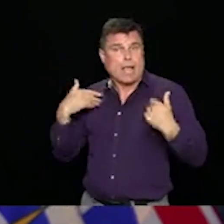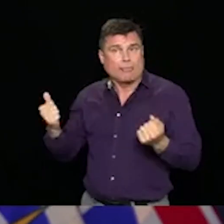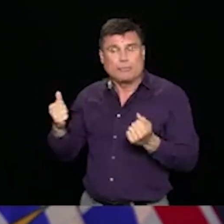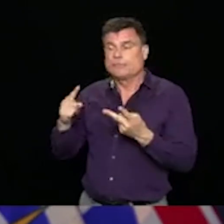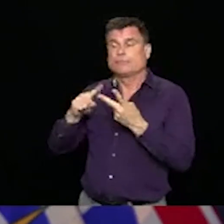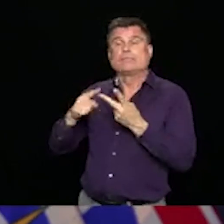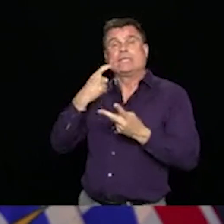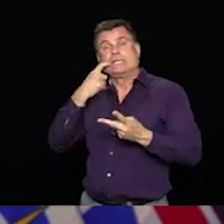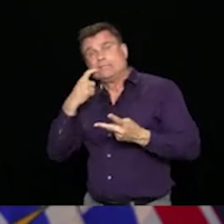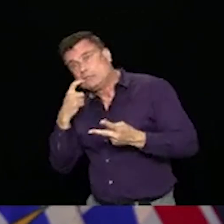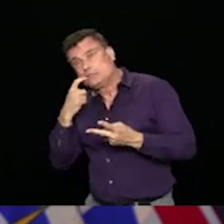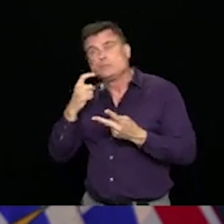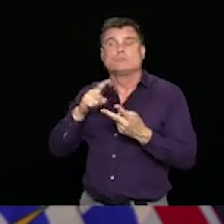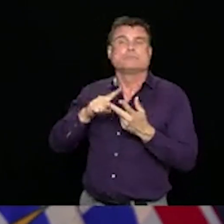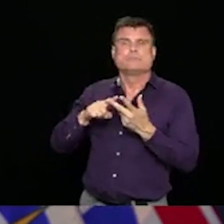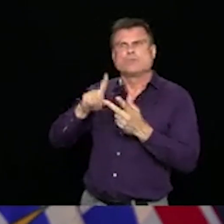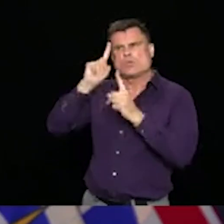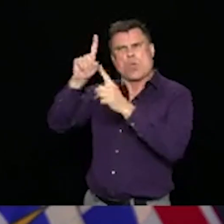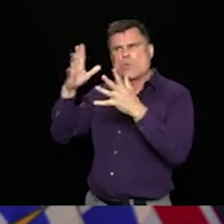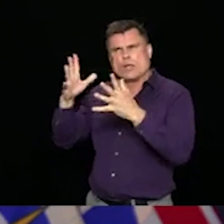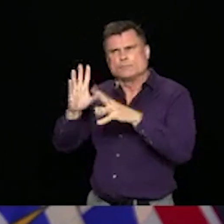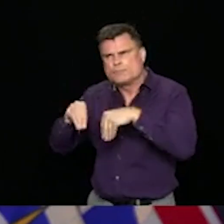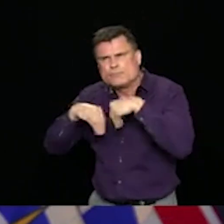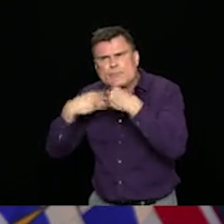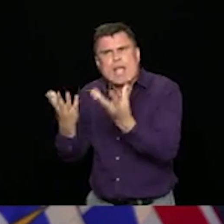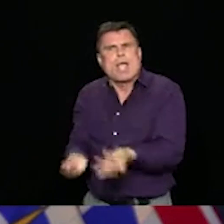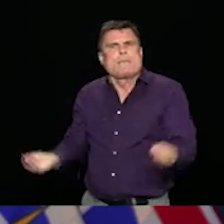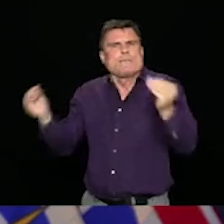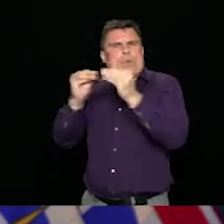continue to increase those services around the